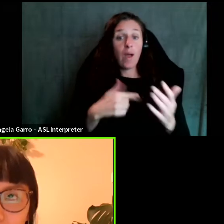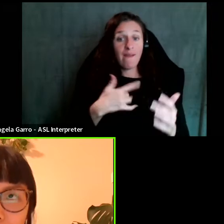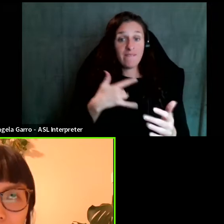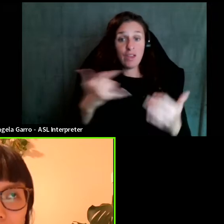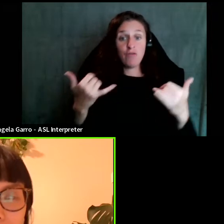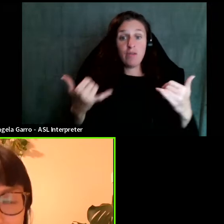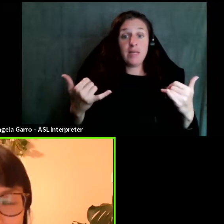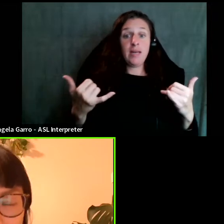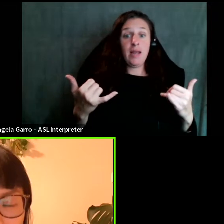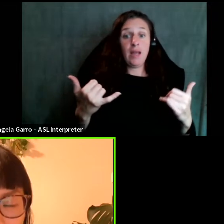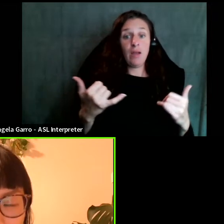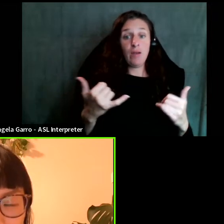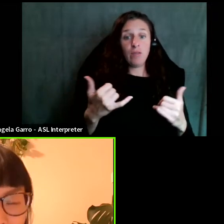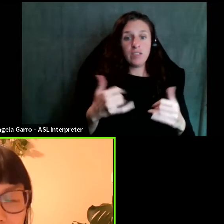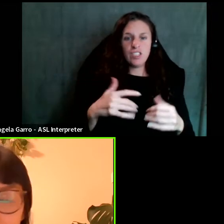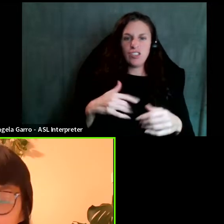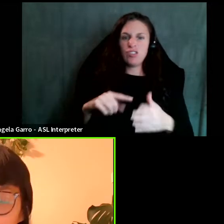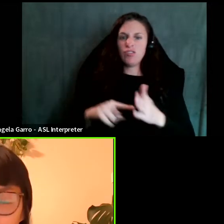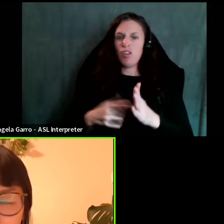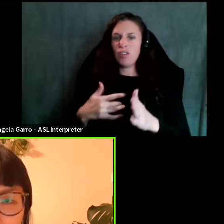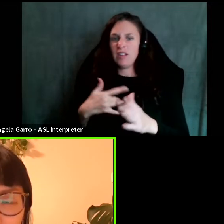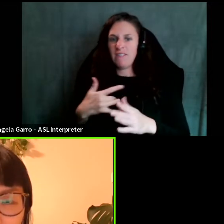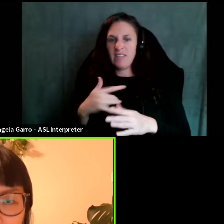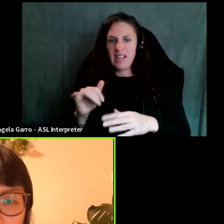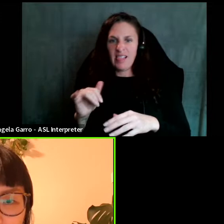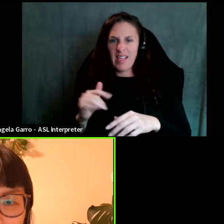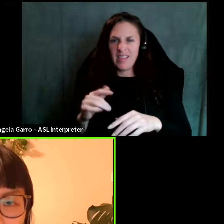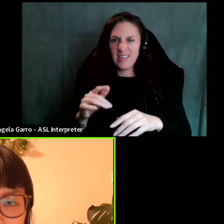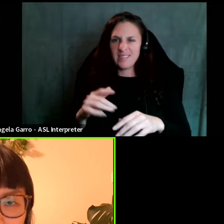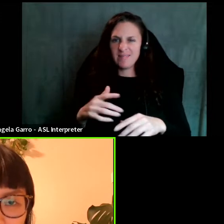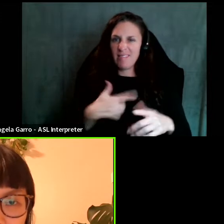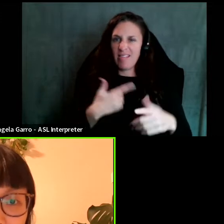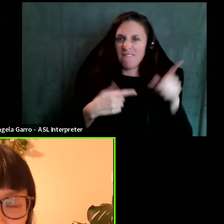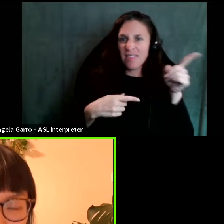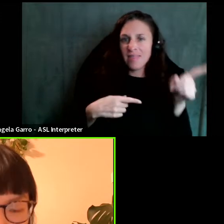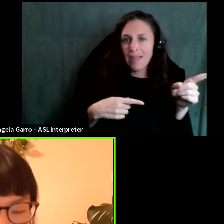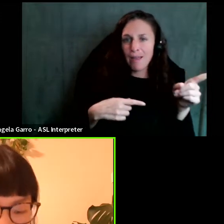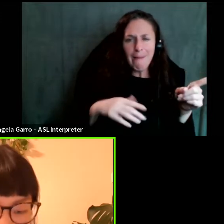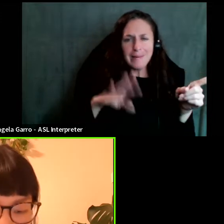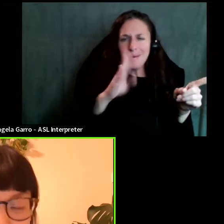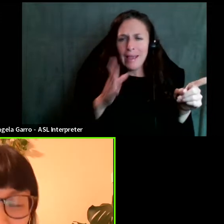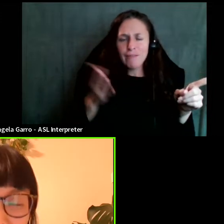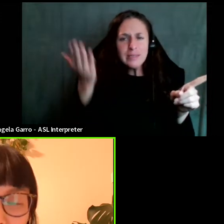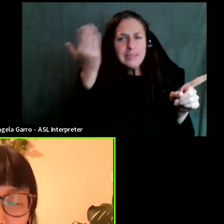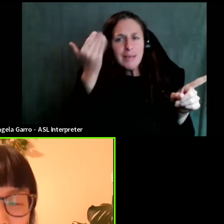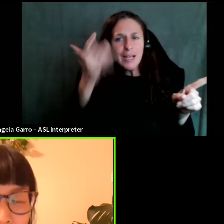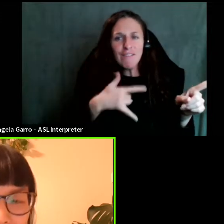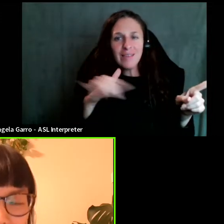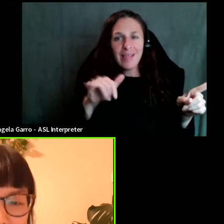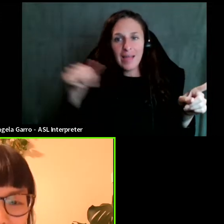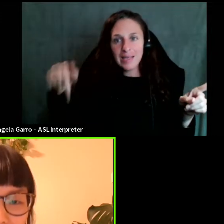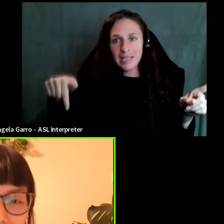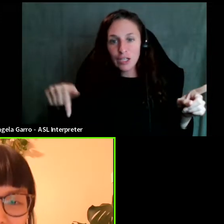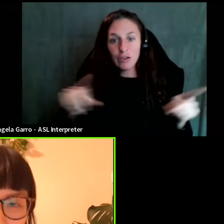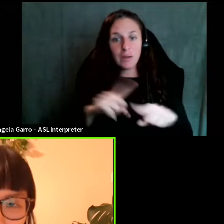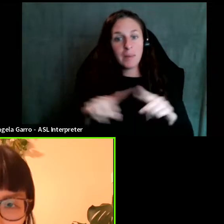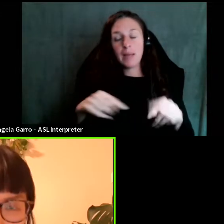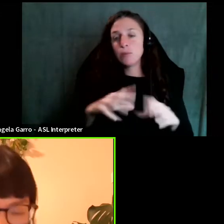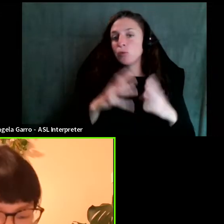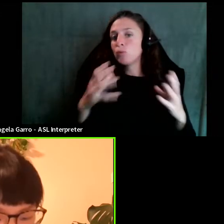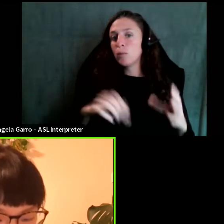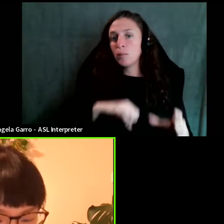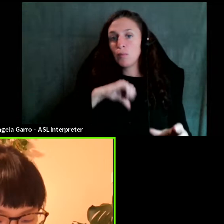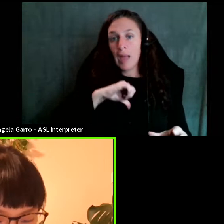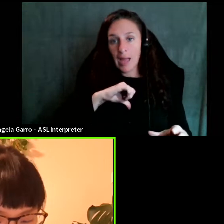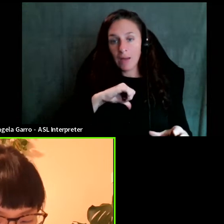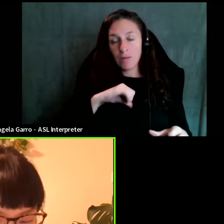to life there, which I never expected to feel in this district that I'm so proud and so happy to be